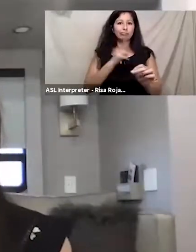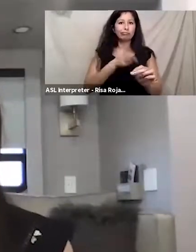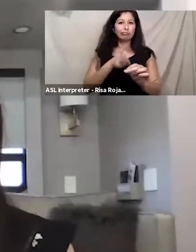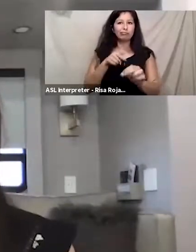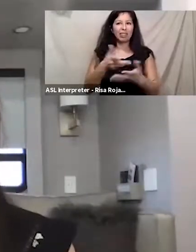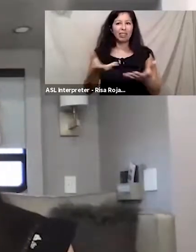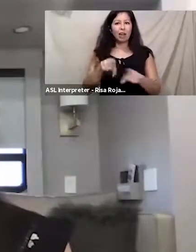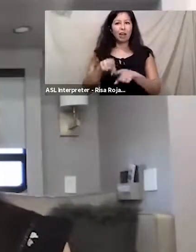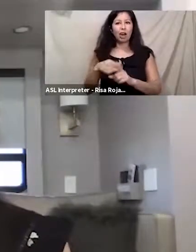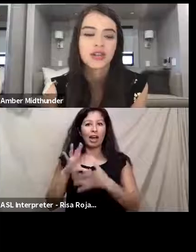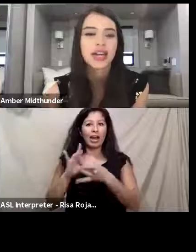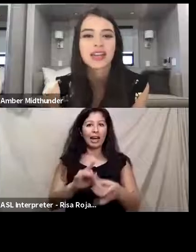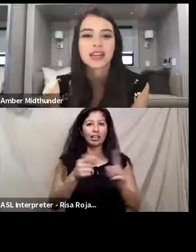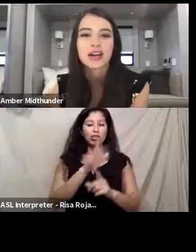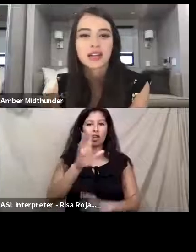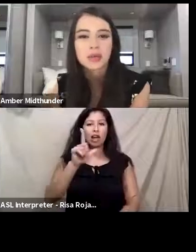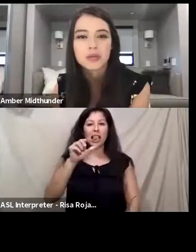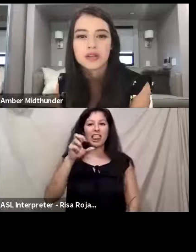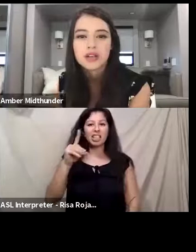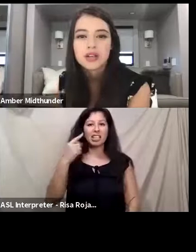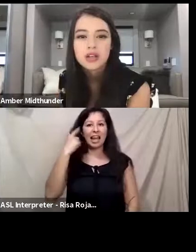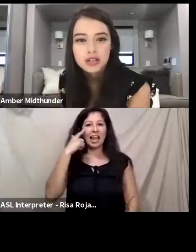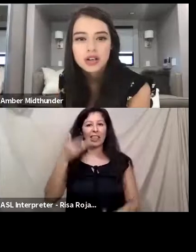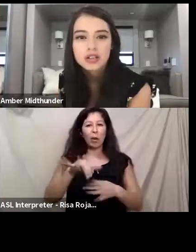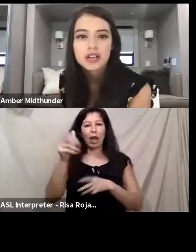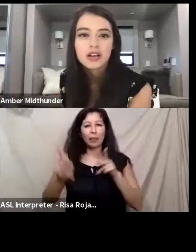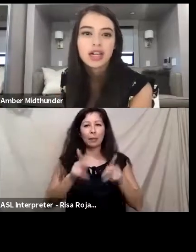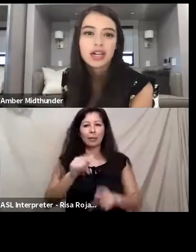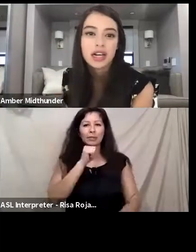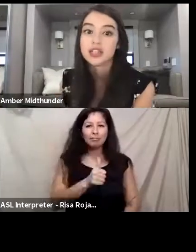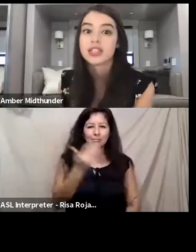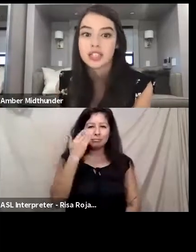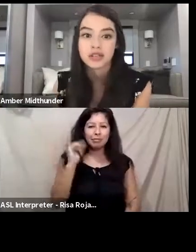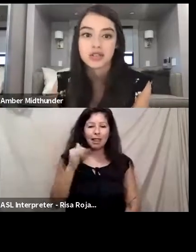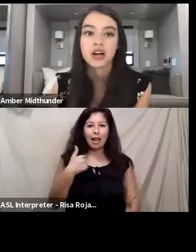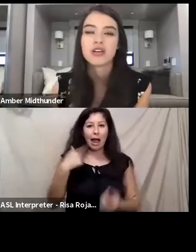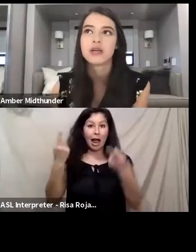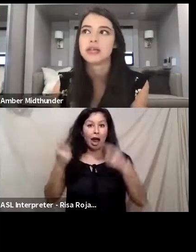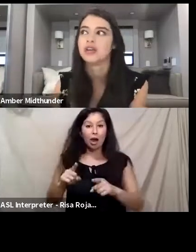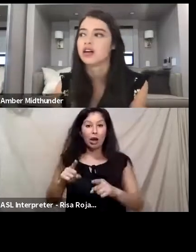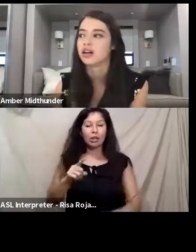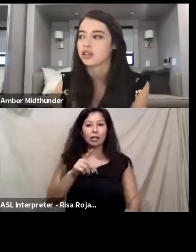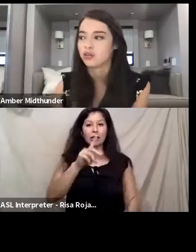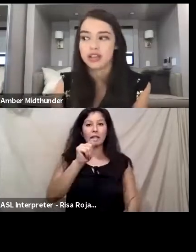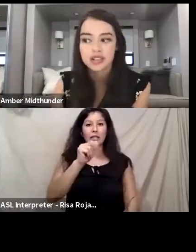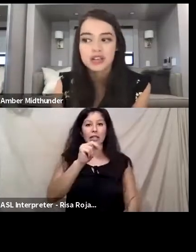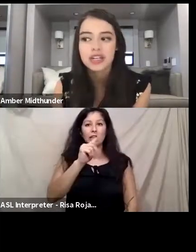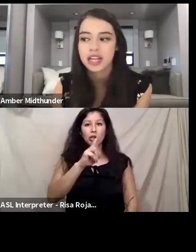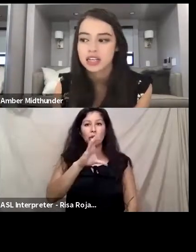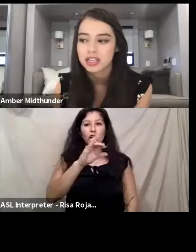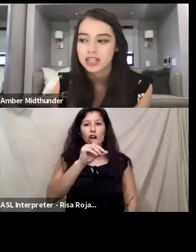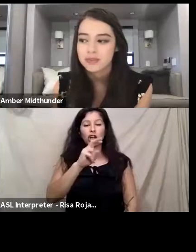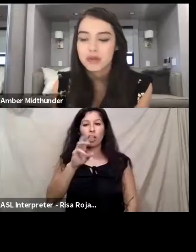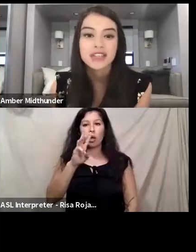thing, you also get to connect to your legends in a way that I think other people don't. You know, like, I agree, like Tantu Cardinal, I mean, Wes